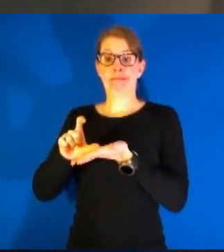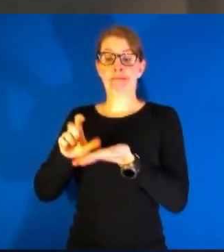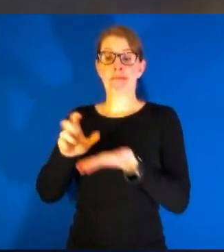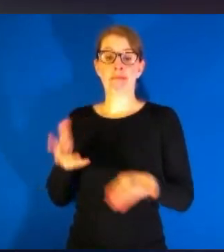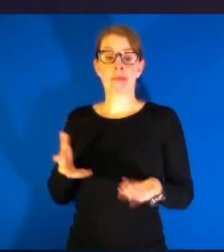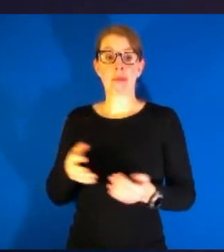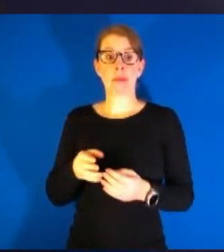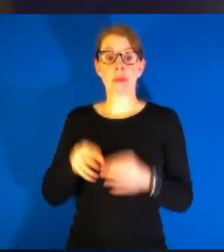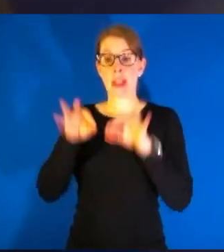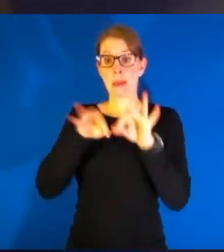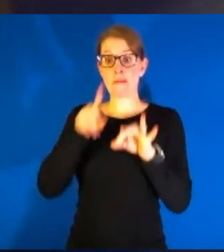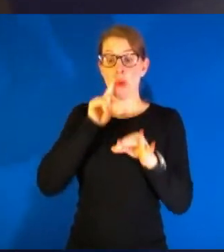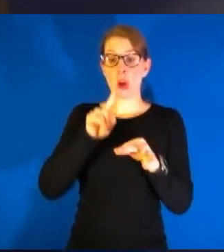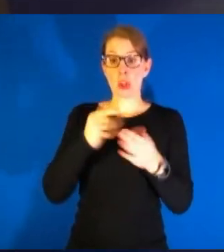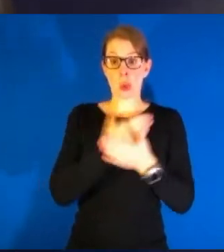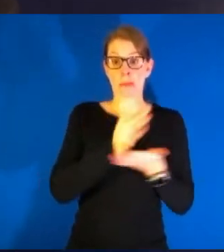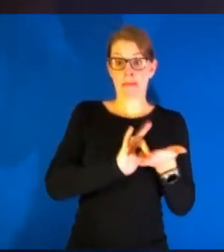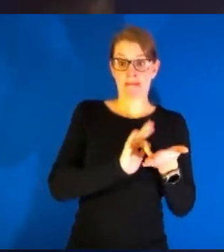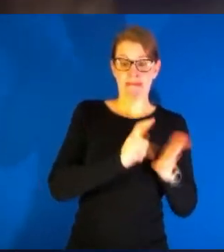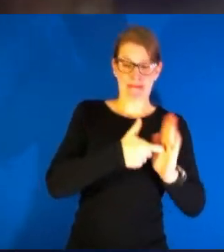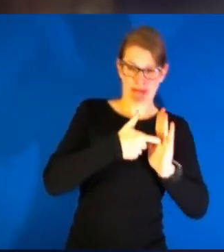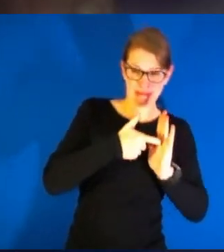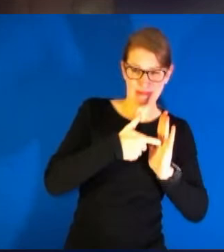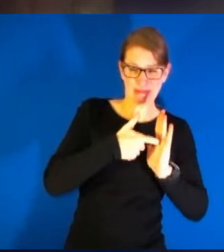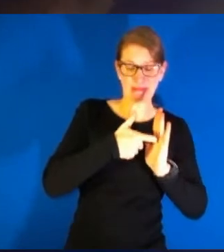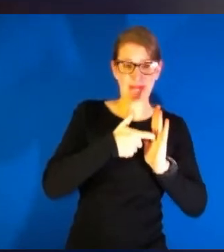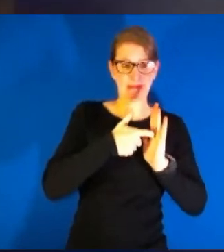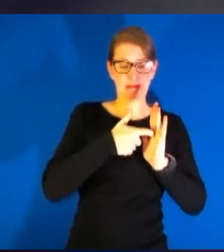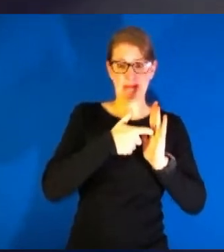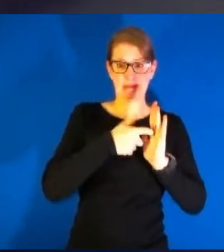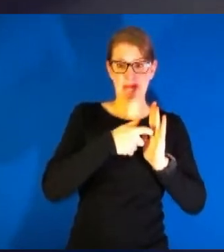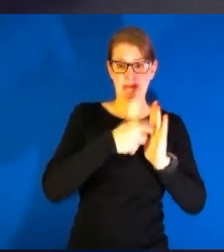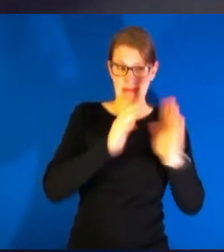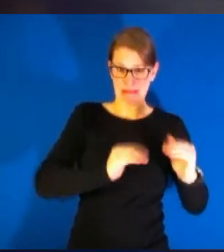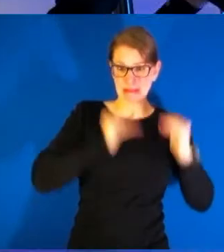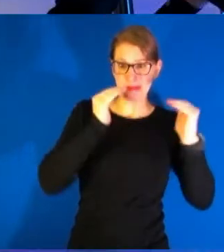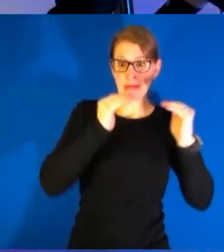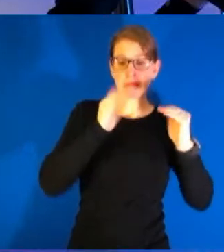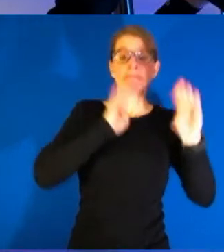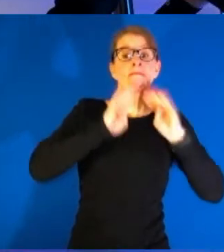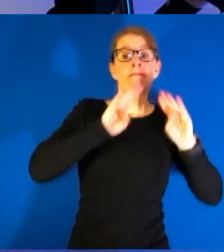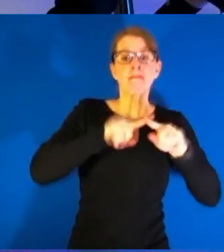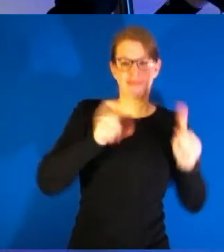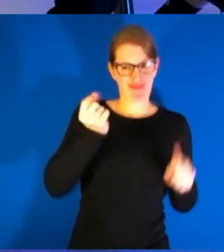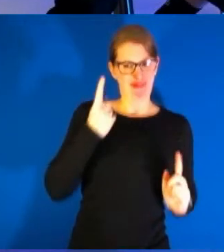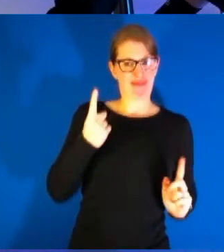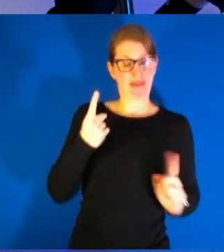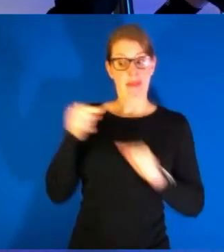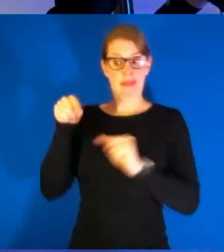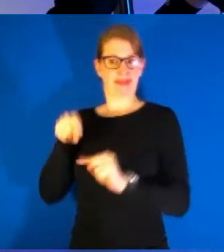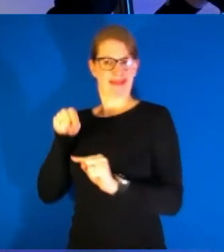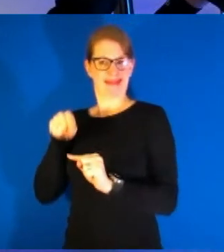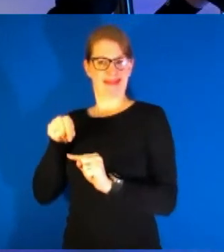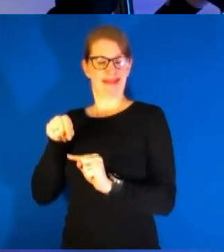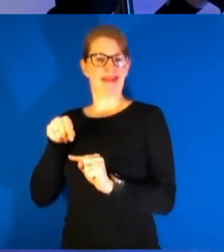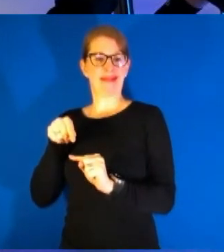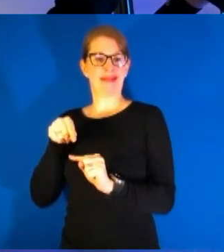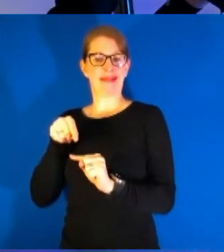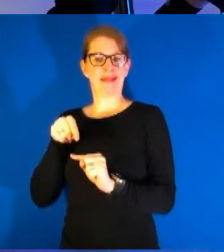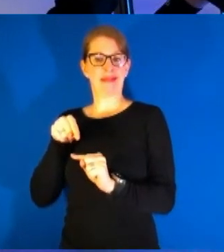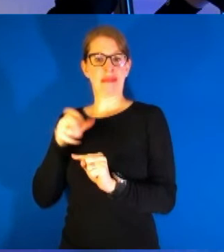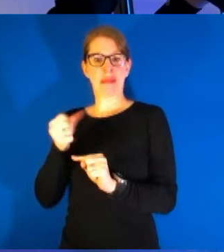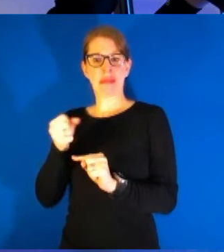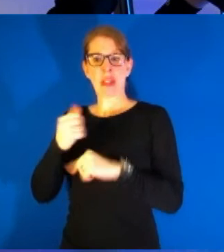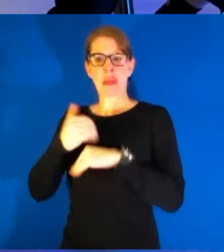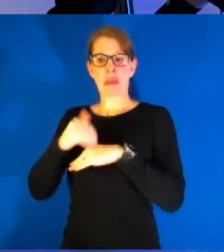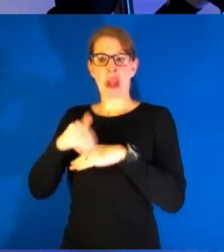new drugs that are in high demand is frustrating but understandable. This is like milk and bread and water